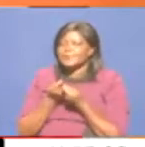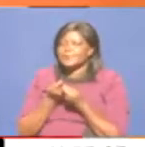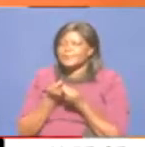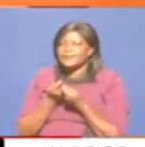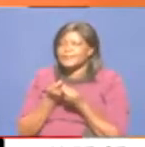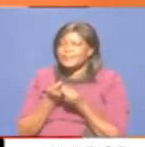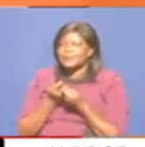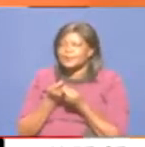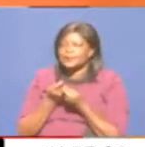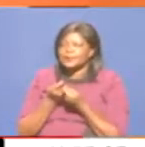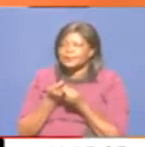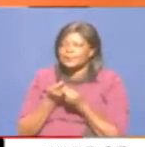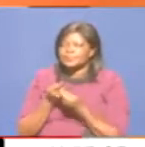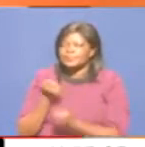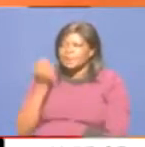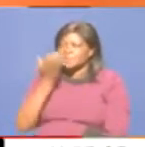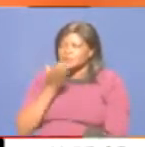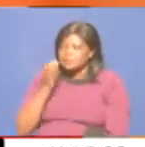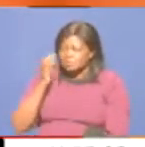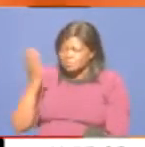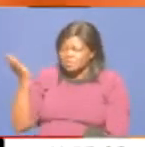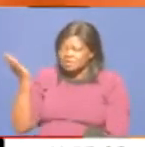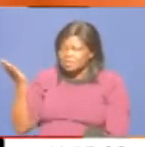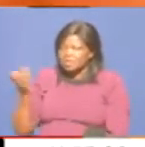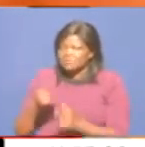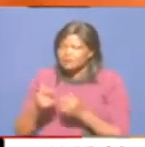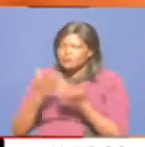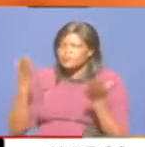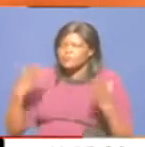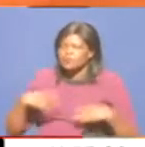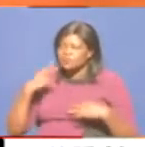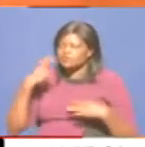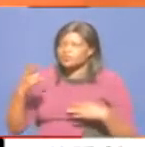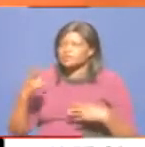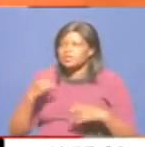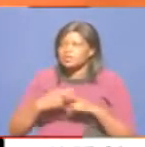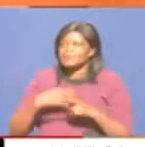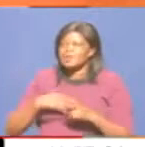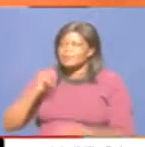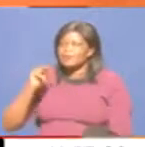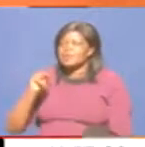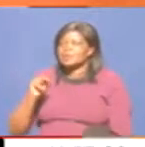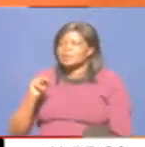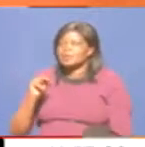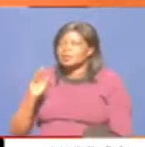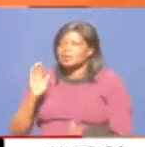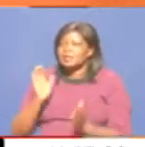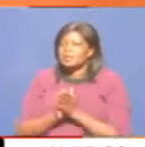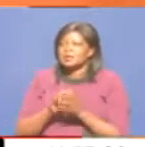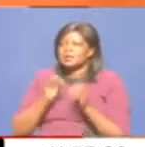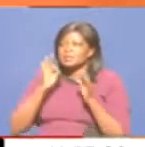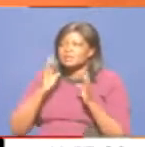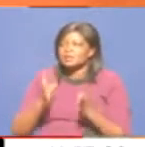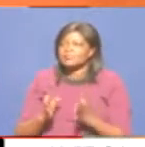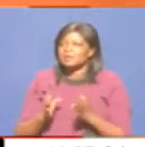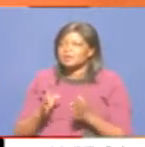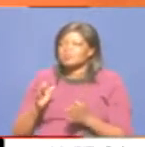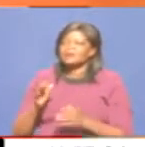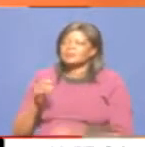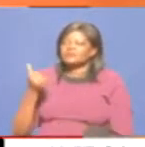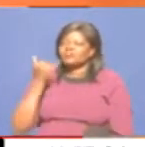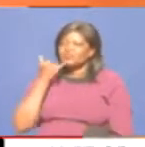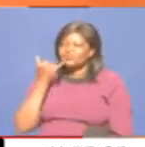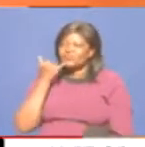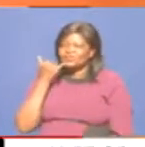Wanguru Stadium. Thank you so much, and for you, the viewer, for watching. My name is Ben Troy Njue, and Anne Wangeshi is